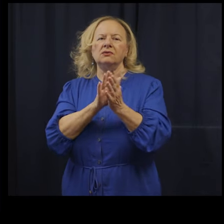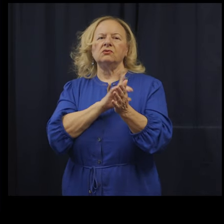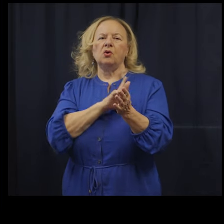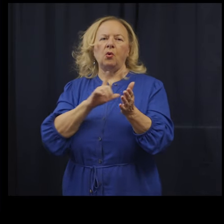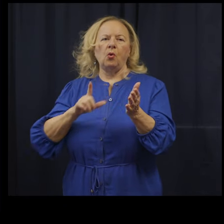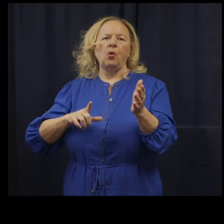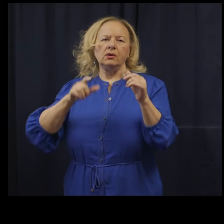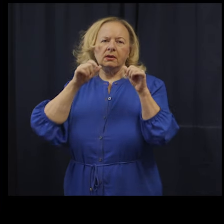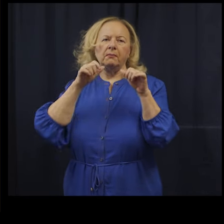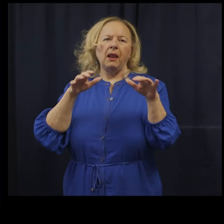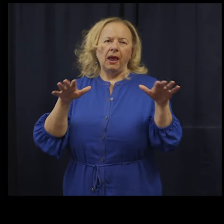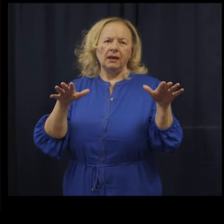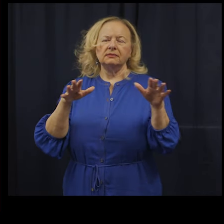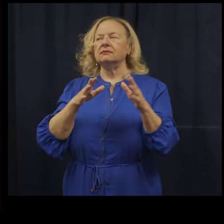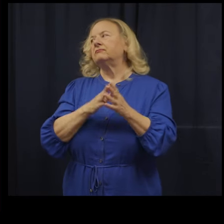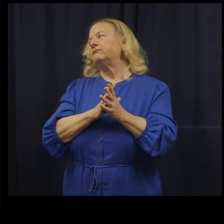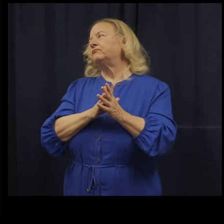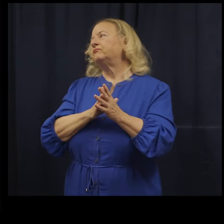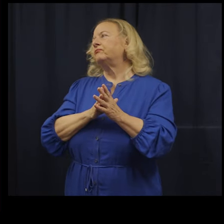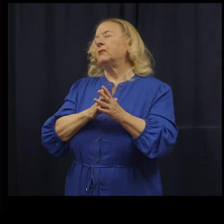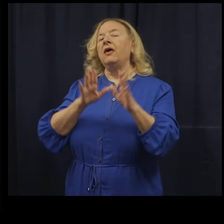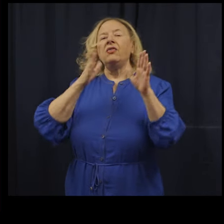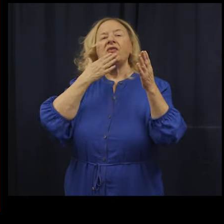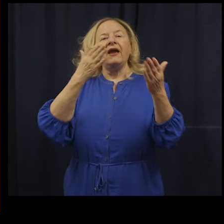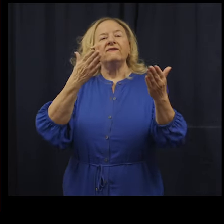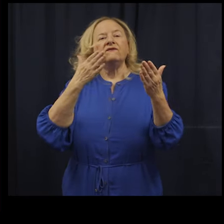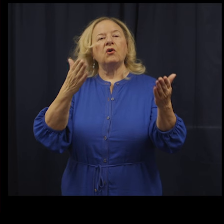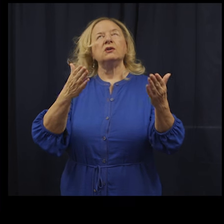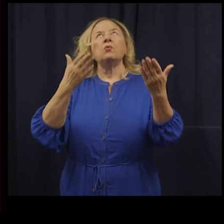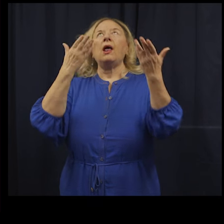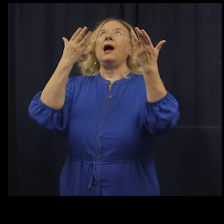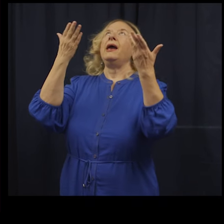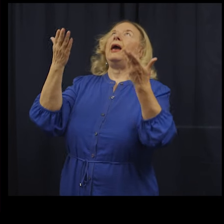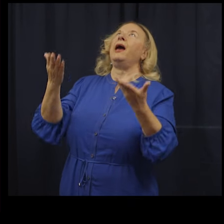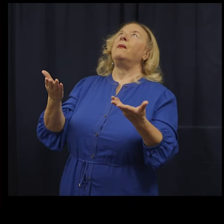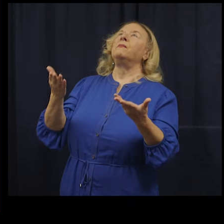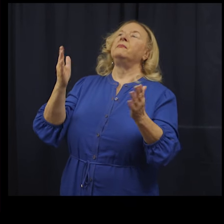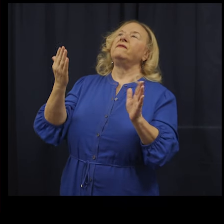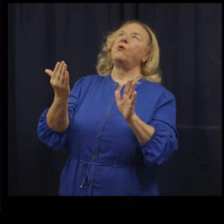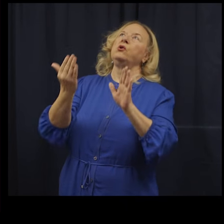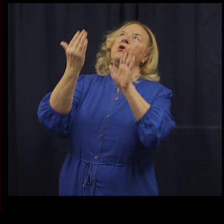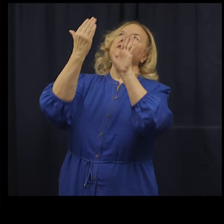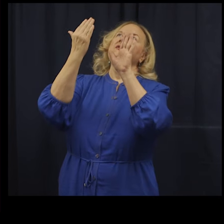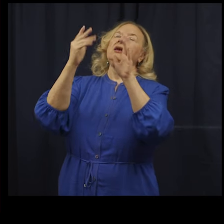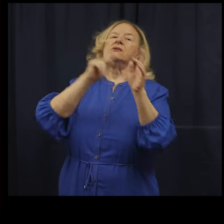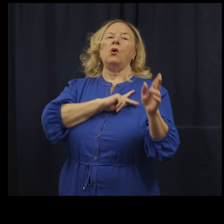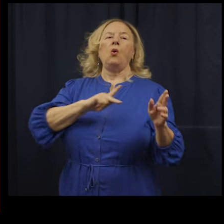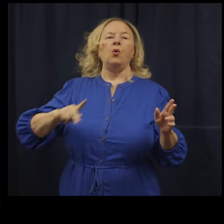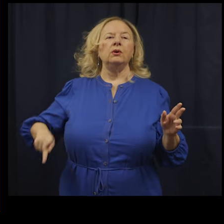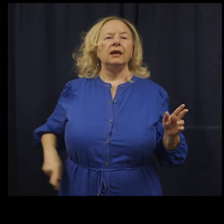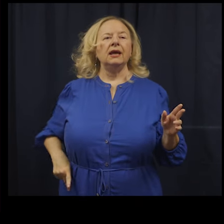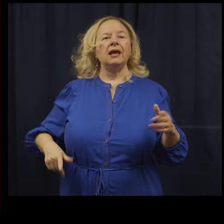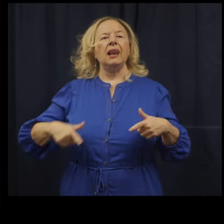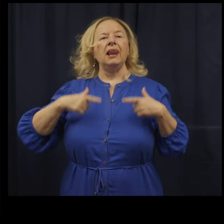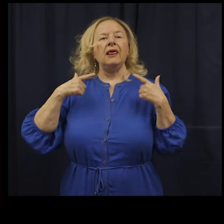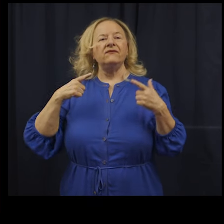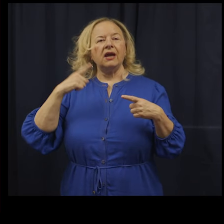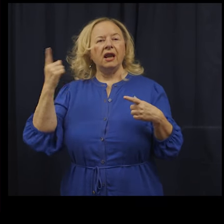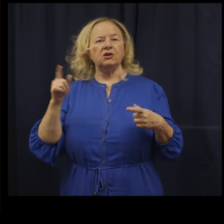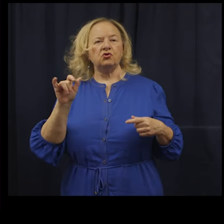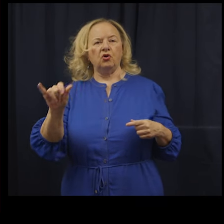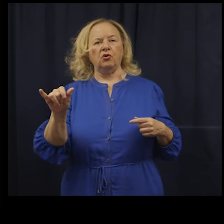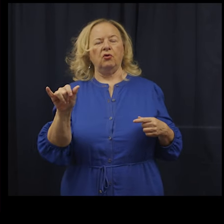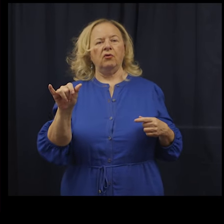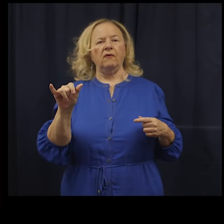bakemla, rabah emunateka. Thankful is what I am before your face, O King, living